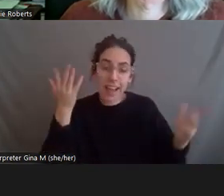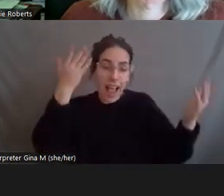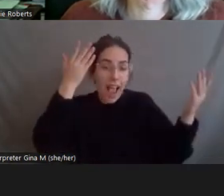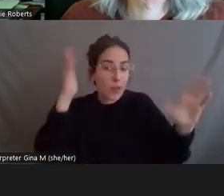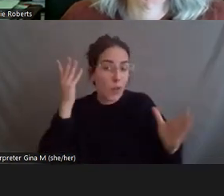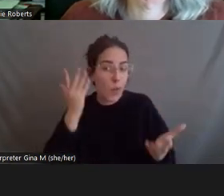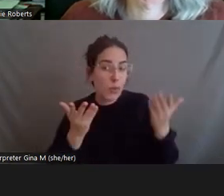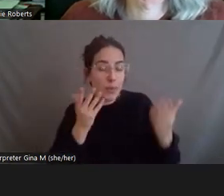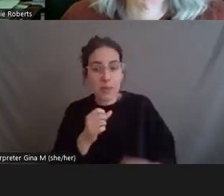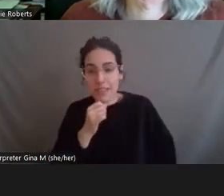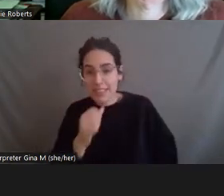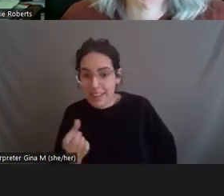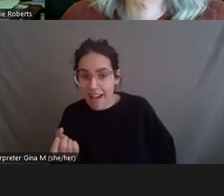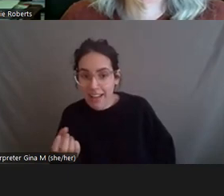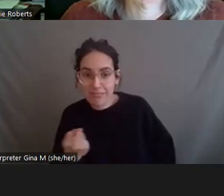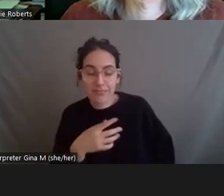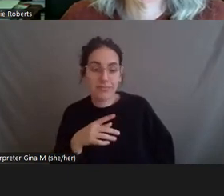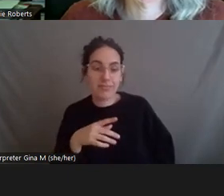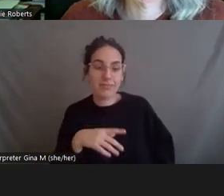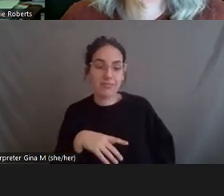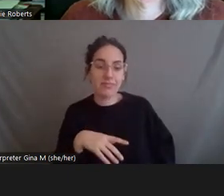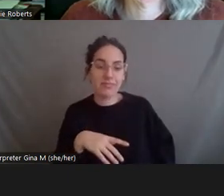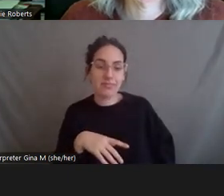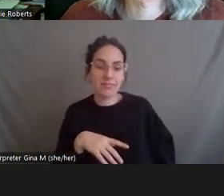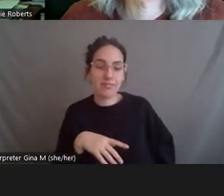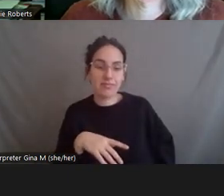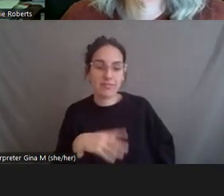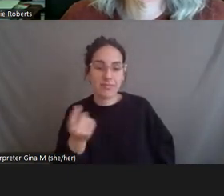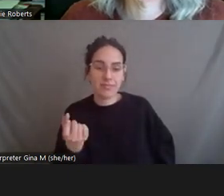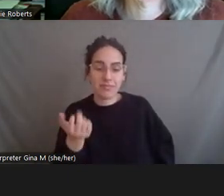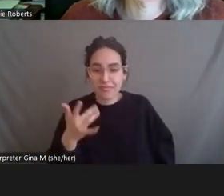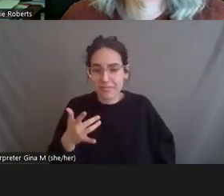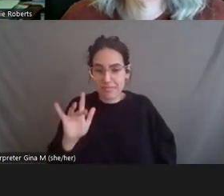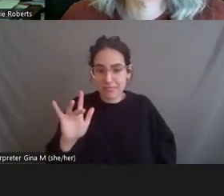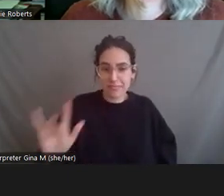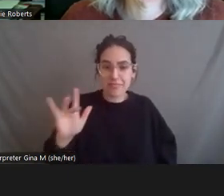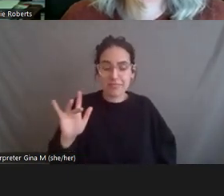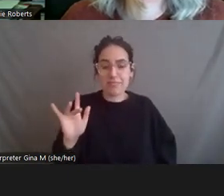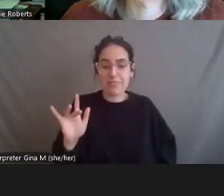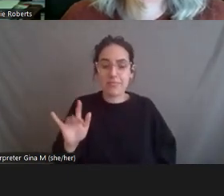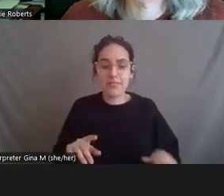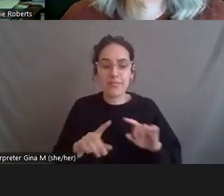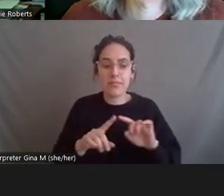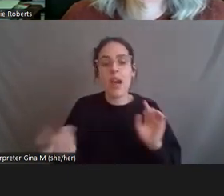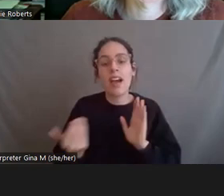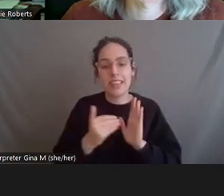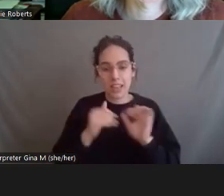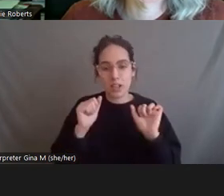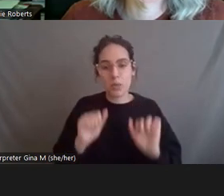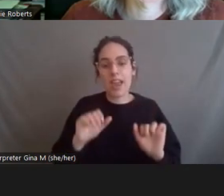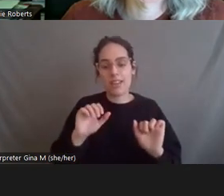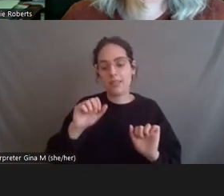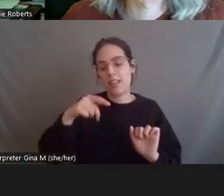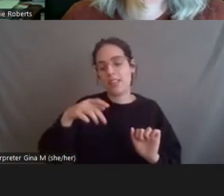not like sensing the finger or something, and then, yeah, like Stephanie mentioned, you can spotlight me, but